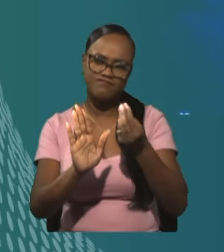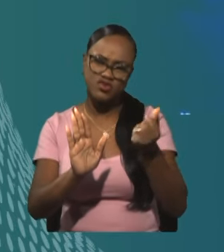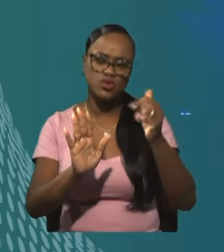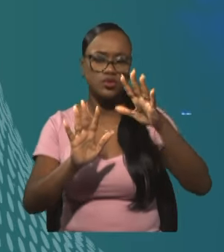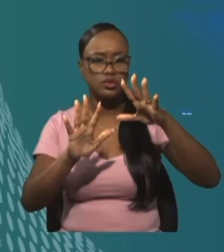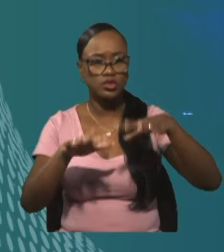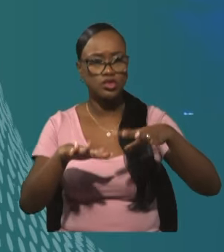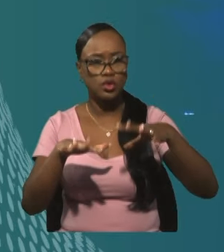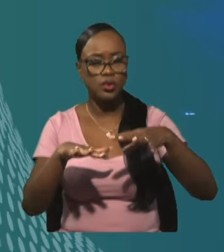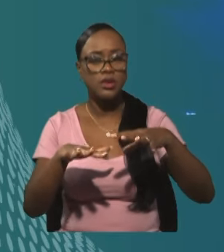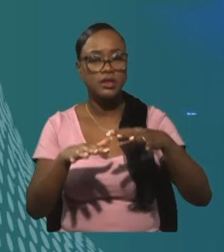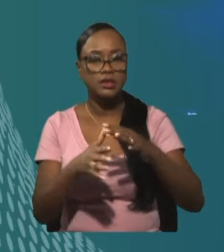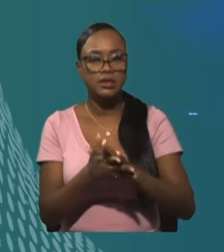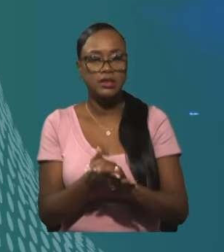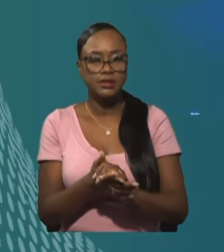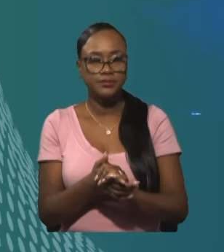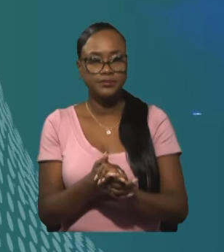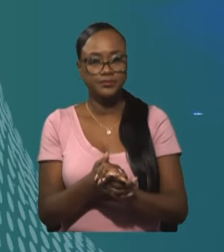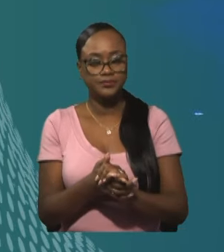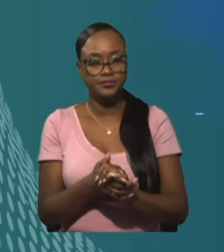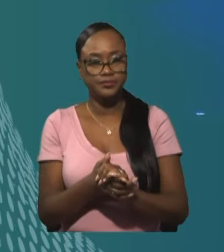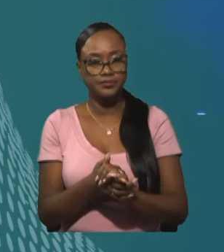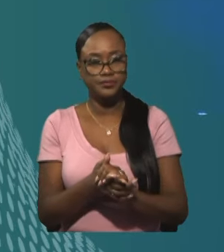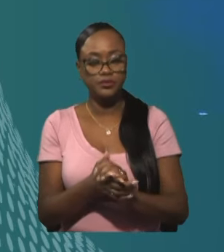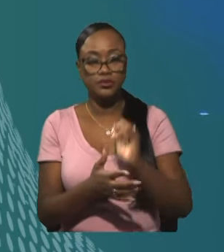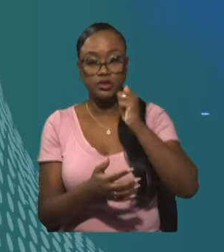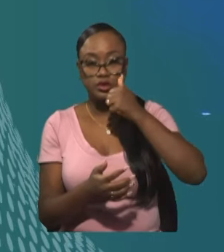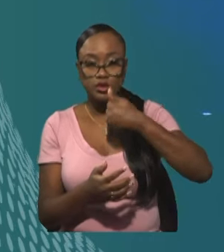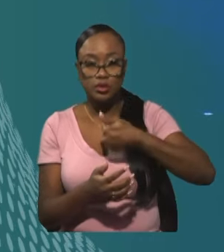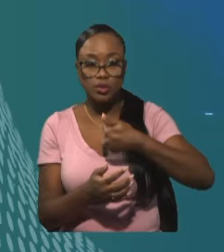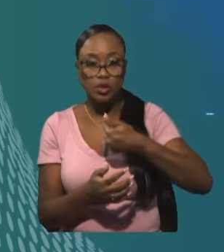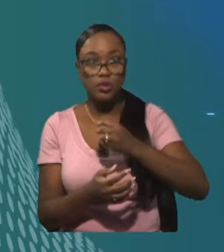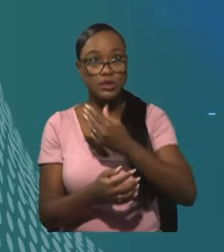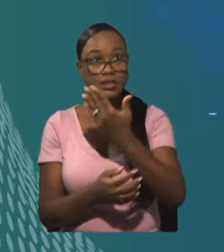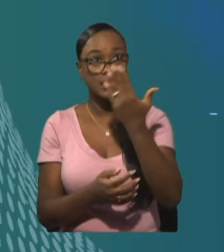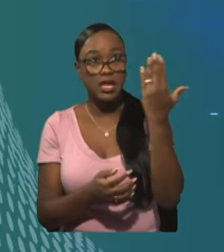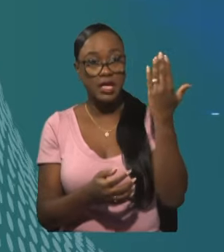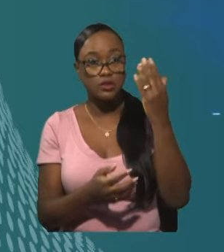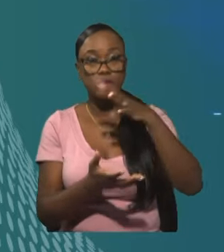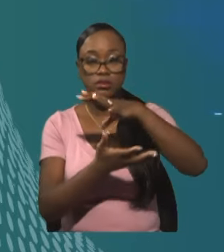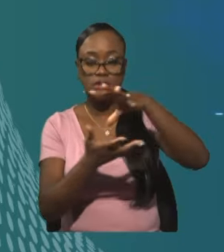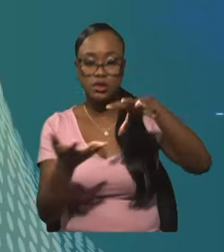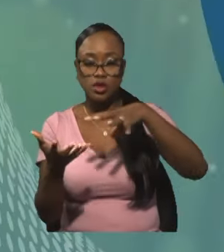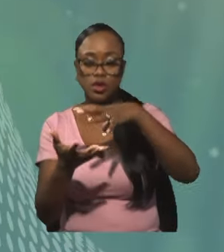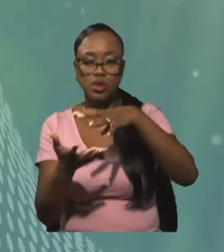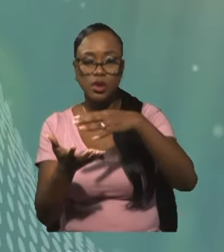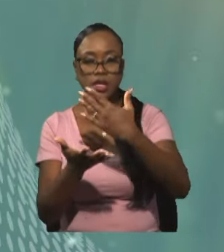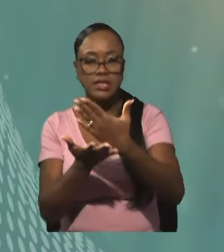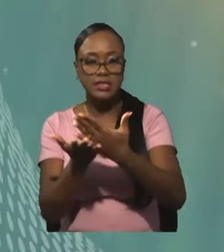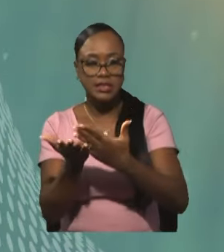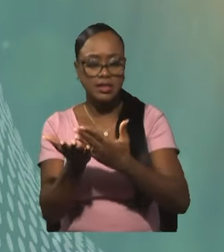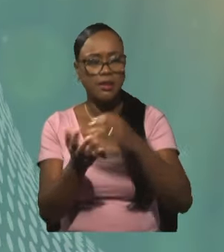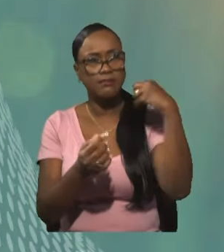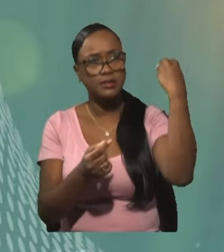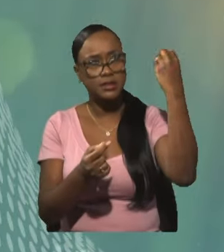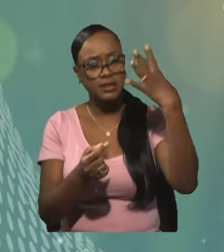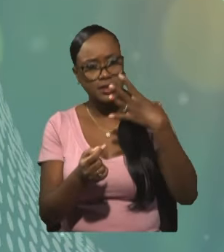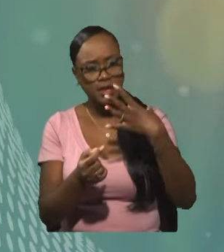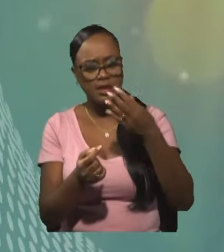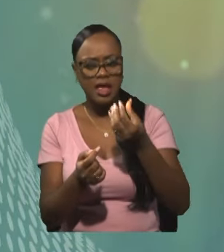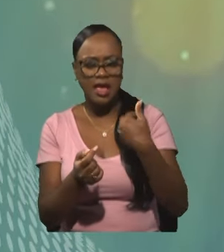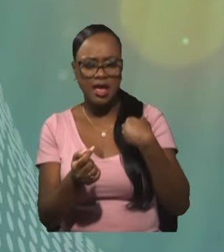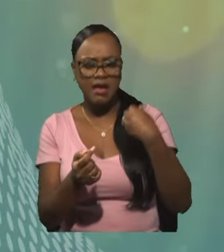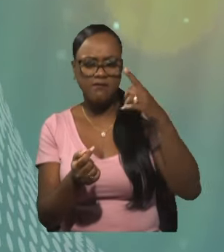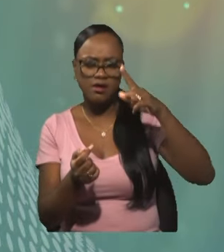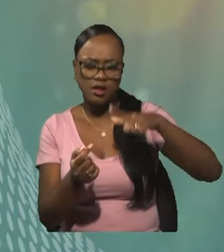showers and the odd chance of the isolated thunderstorm. Tomorrow, skies will be generally cloudy with occasional breaks of sunshine. There is a low